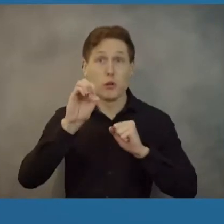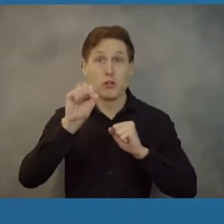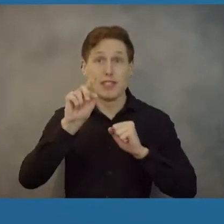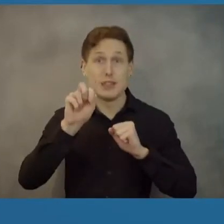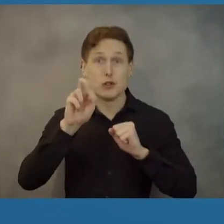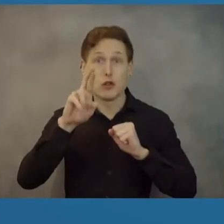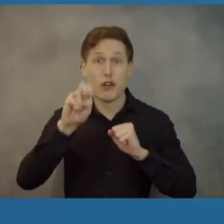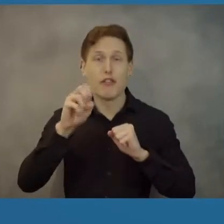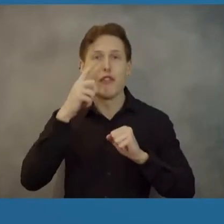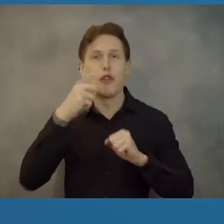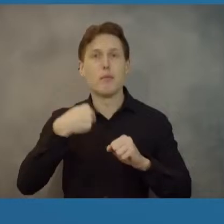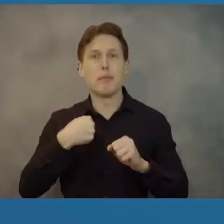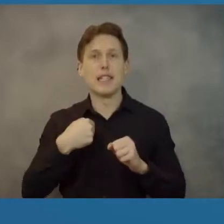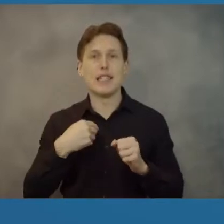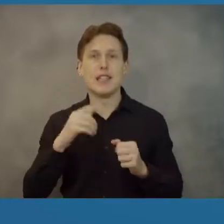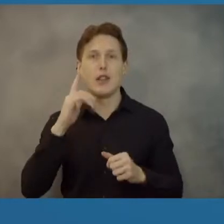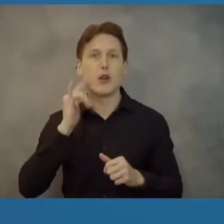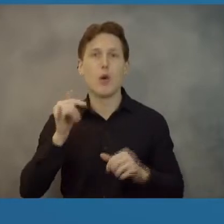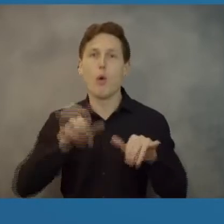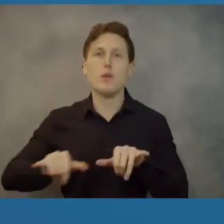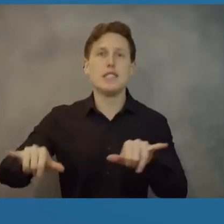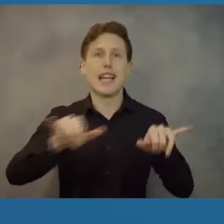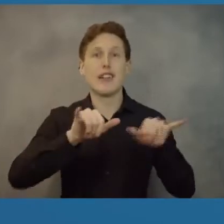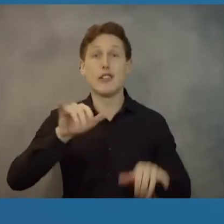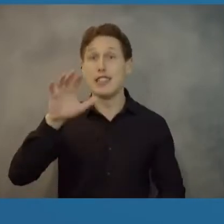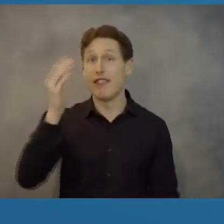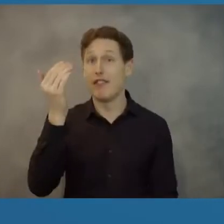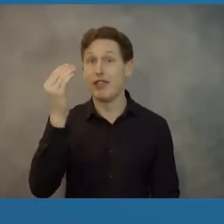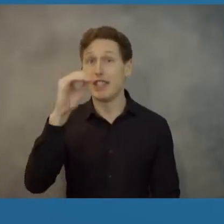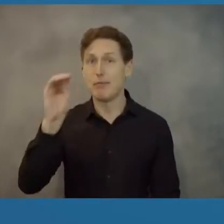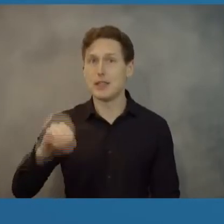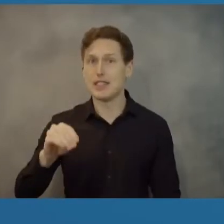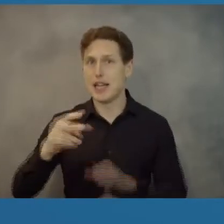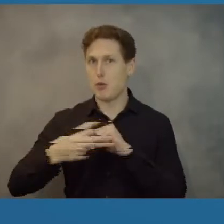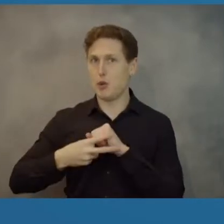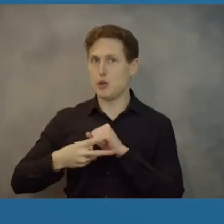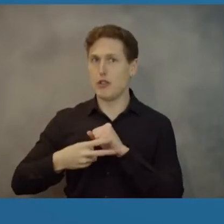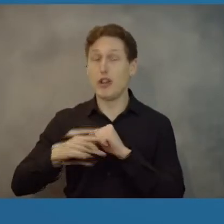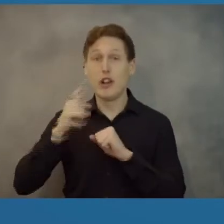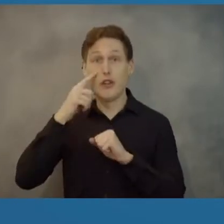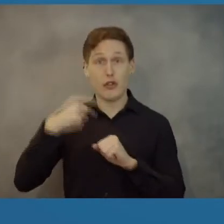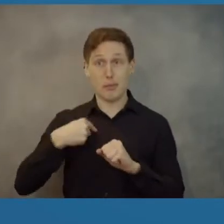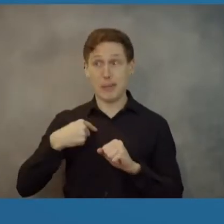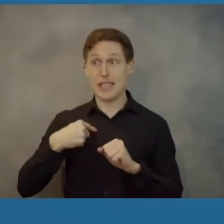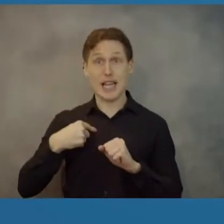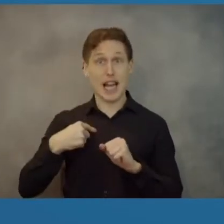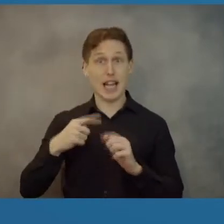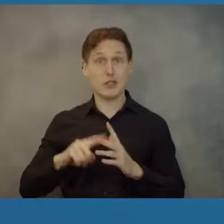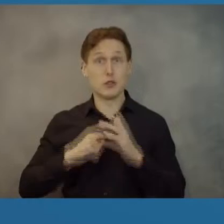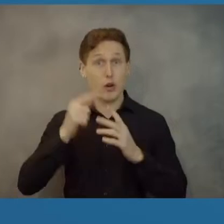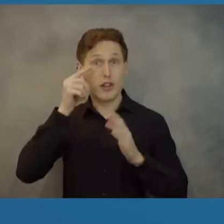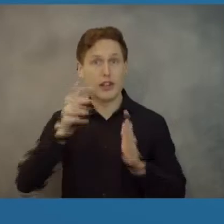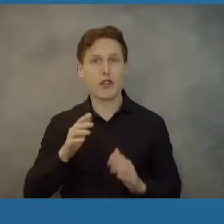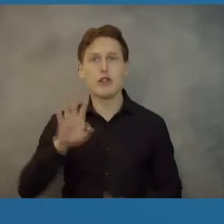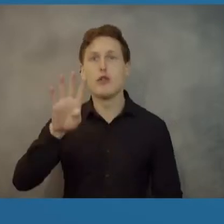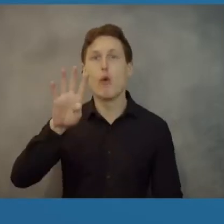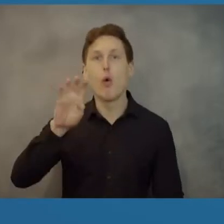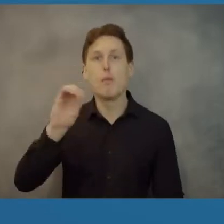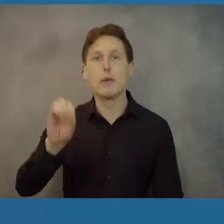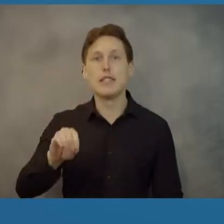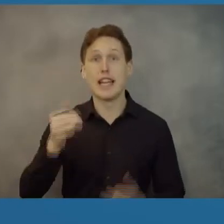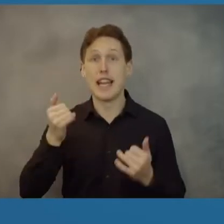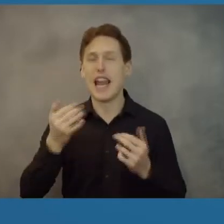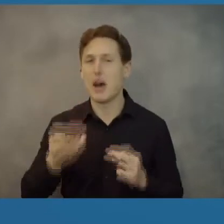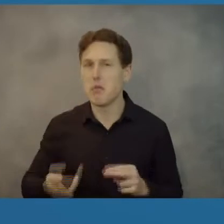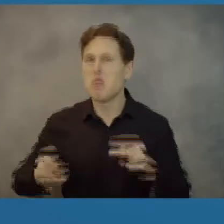who monitor this, is 15%. When I became governor, it was 4%. It is 15%. We have maintained that at $21